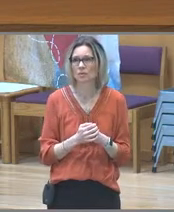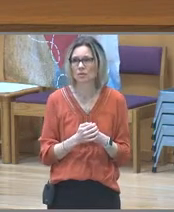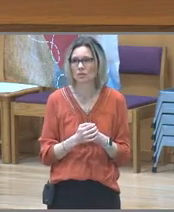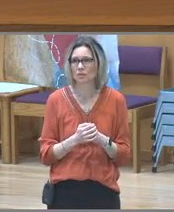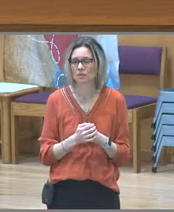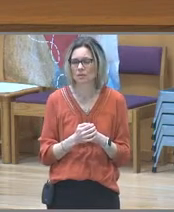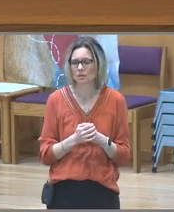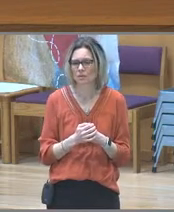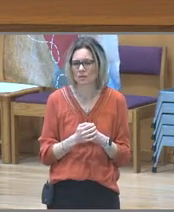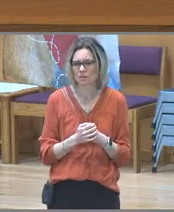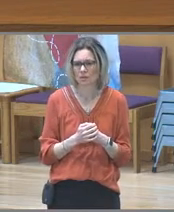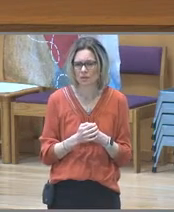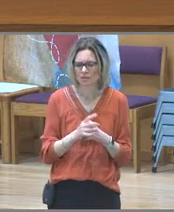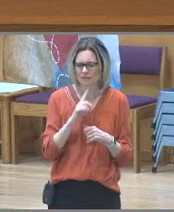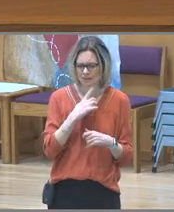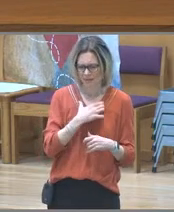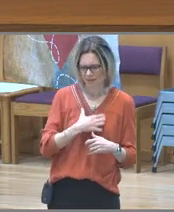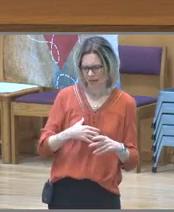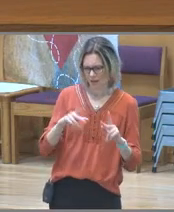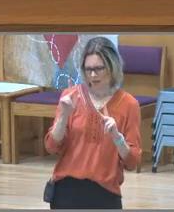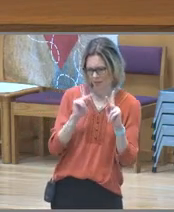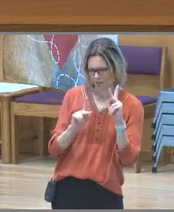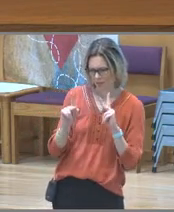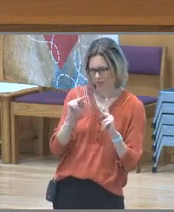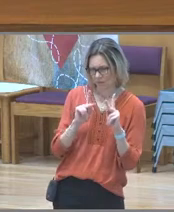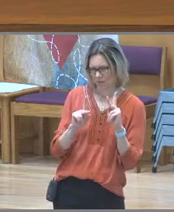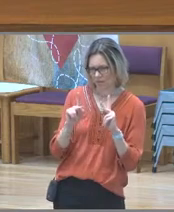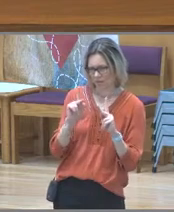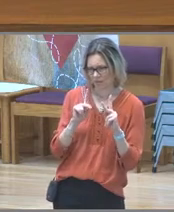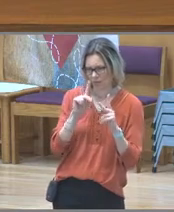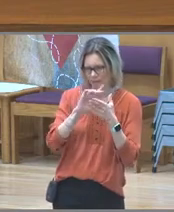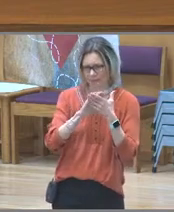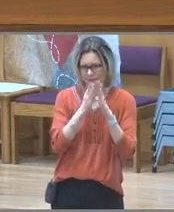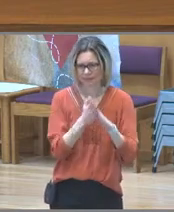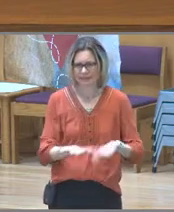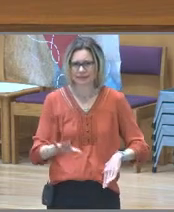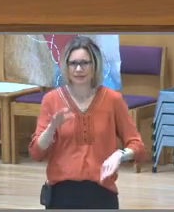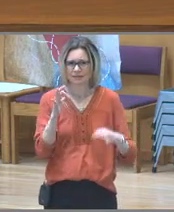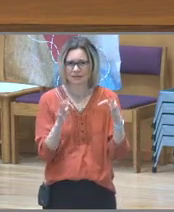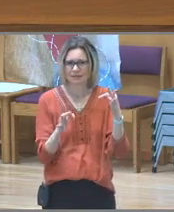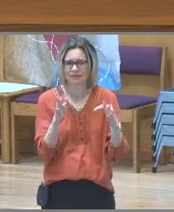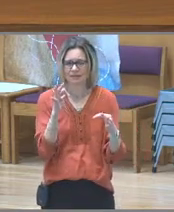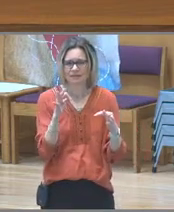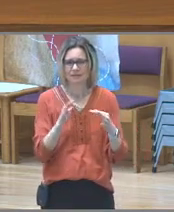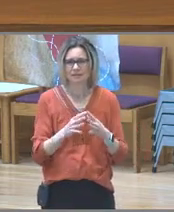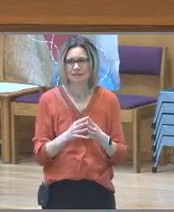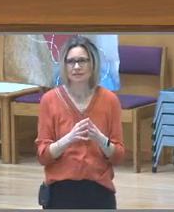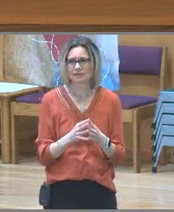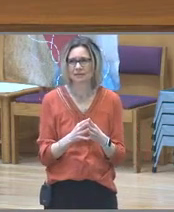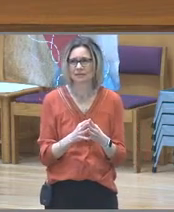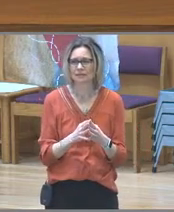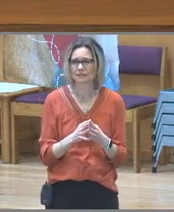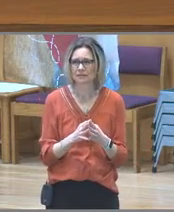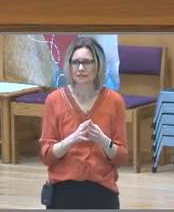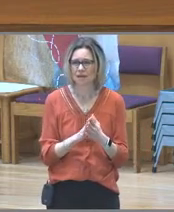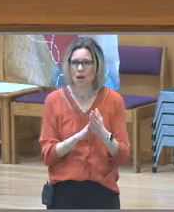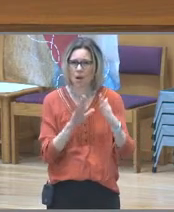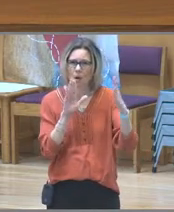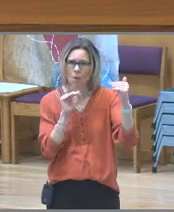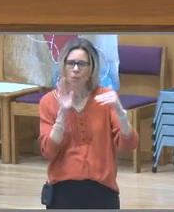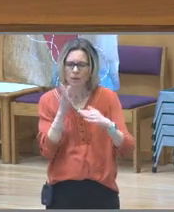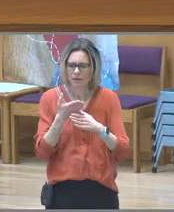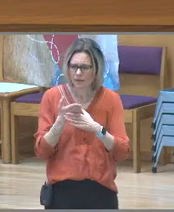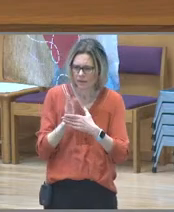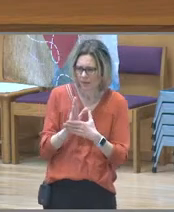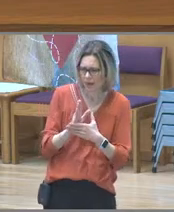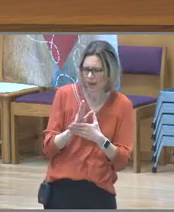speaks of the desire of the people in Latin America for peace and justice, and the hope that will allow them